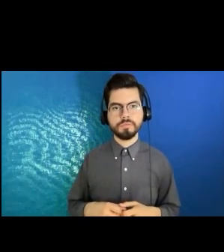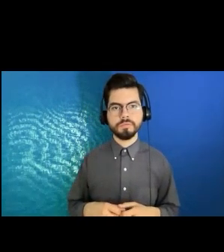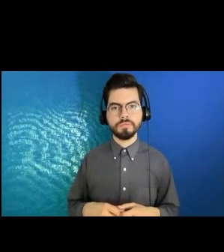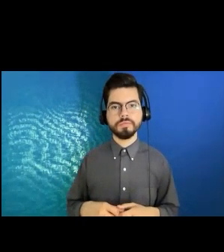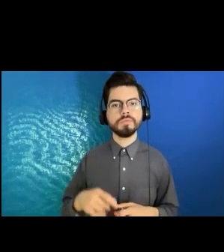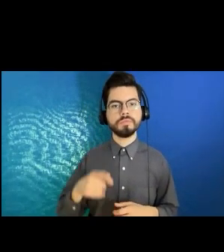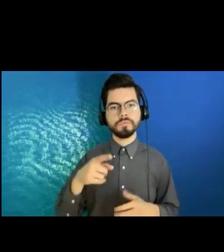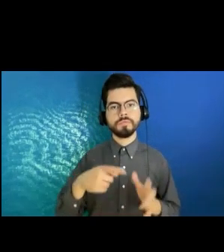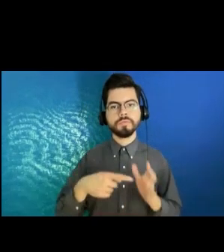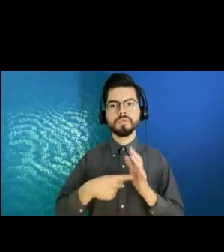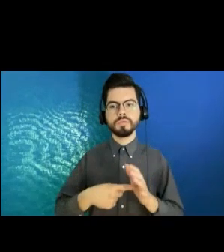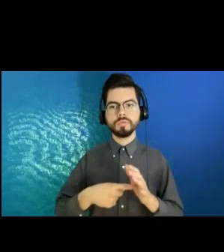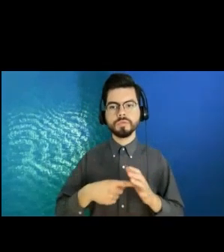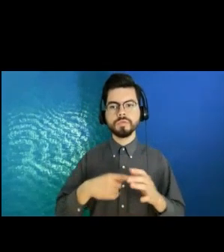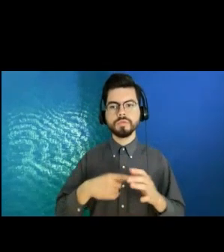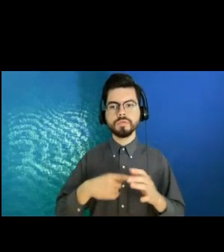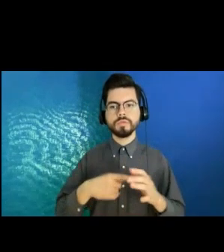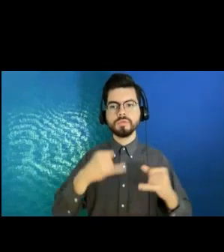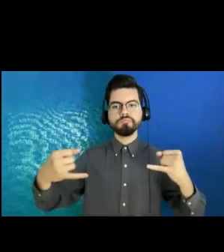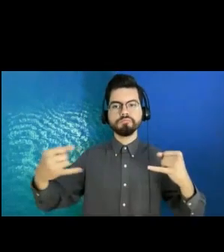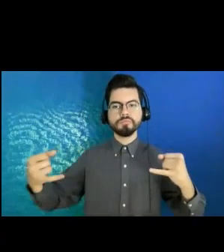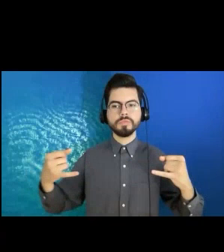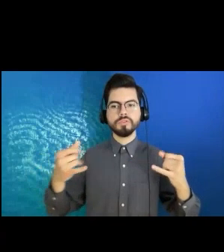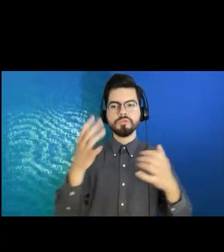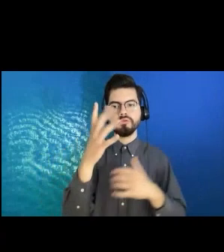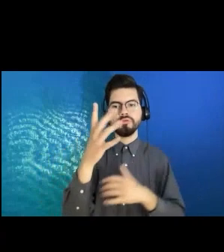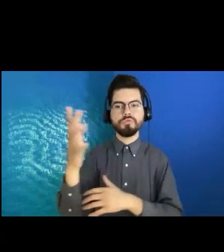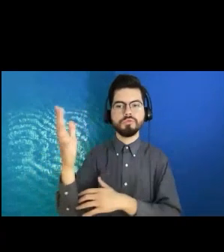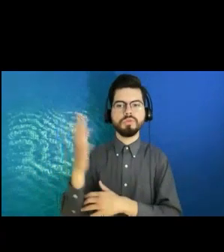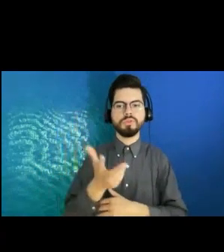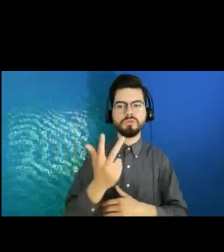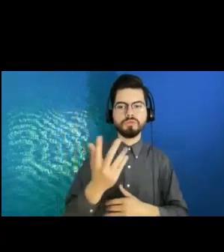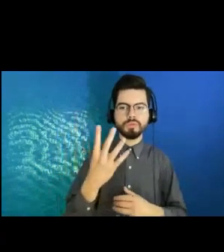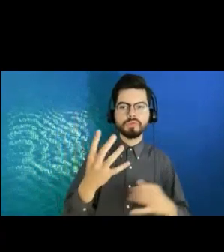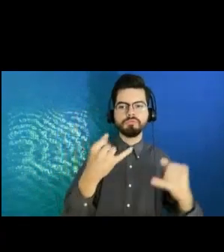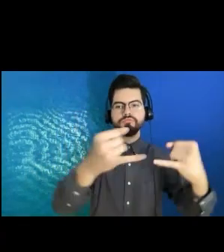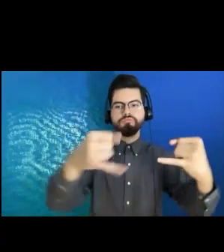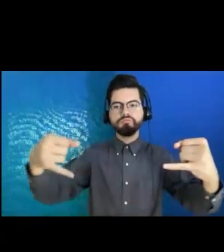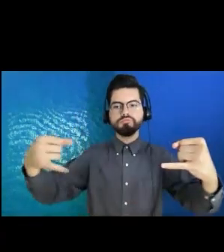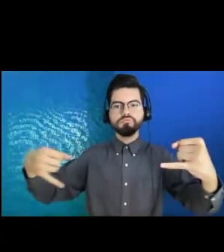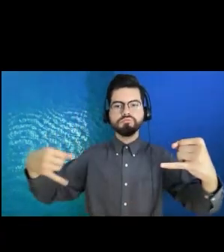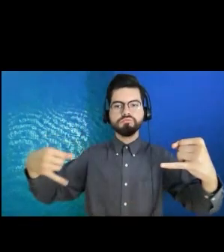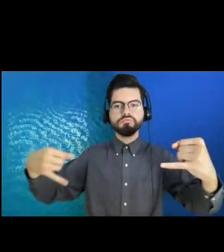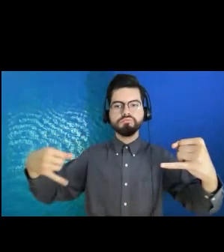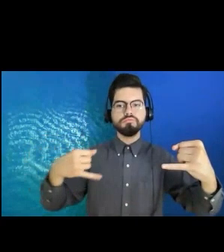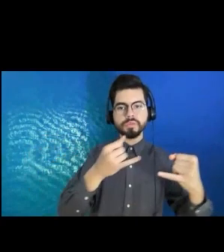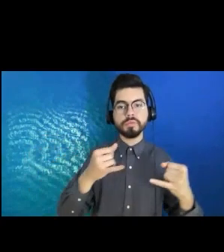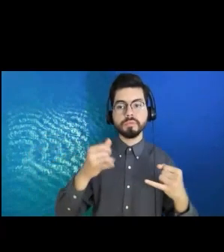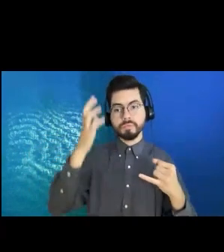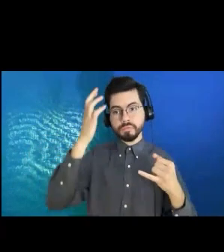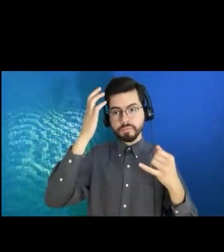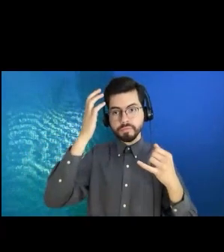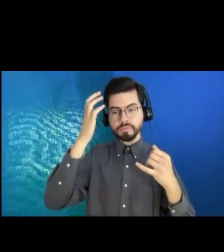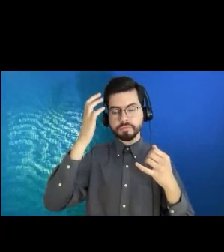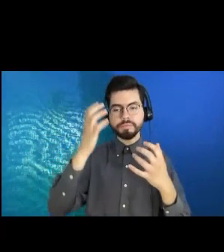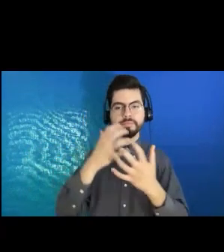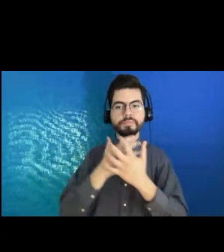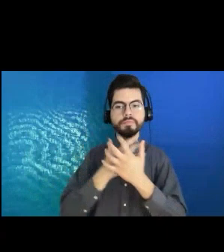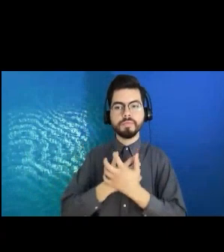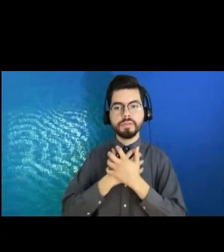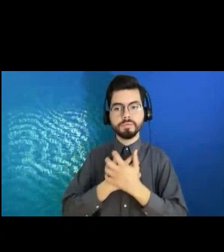We put barbed wire around 3 or 4 trees. A little bit of just scent lure. The bear crawls under the barbed wire, snags a little hair off the